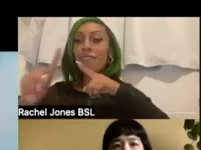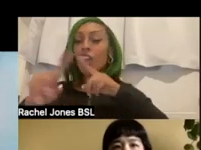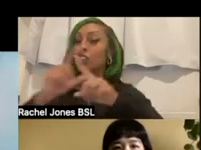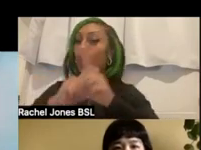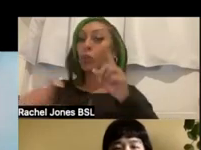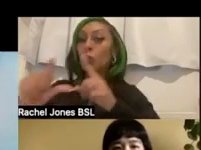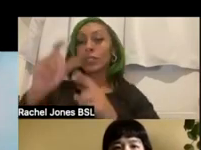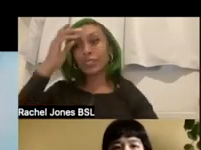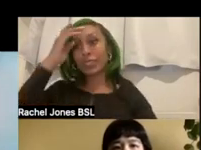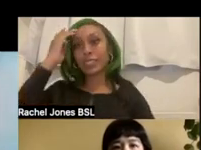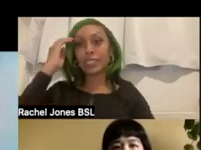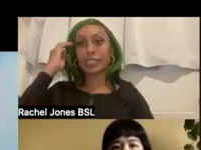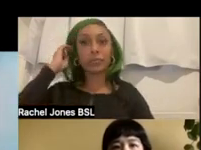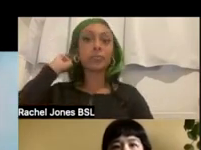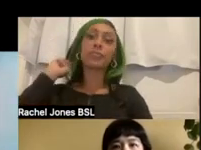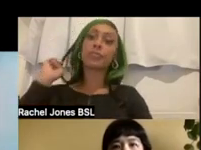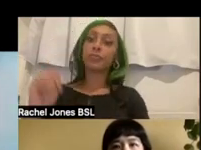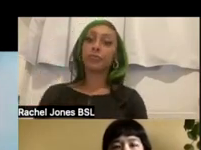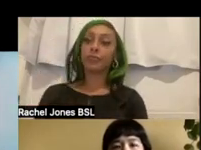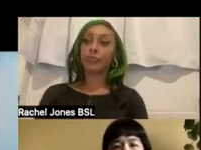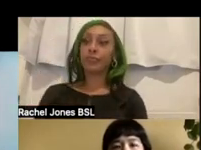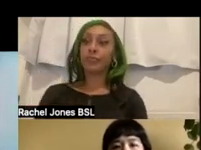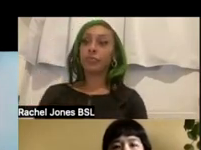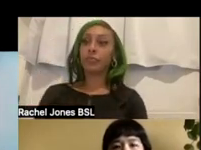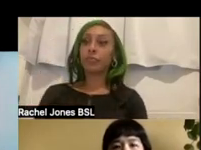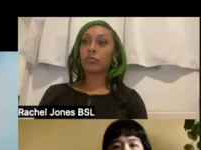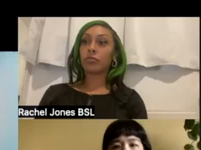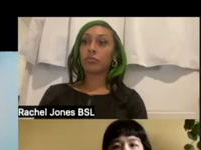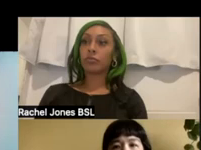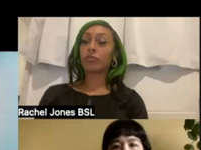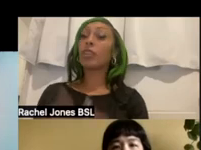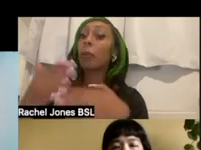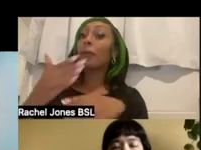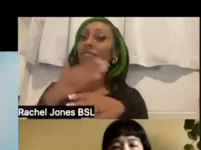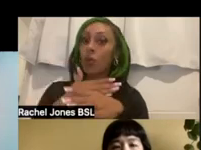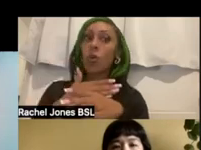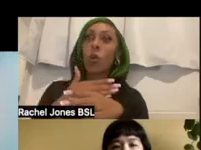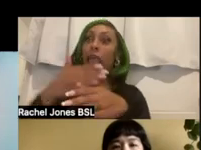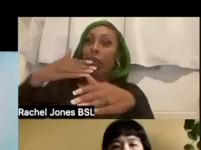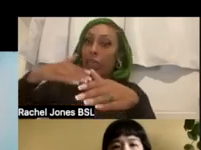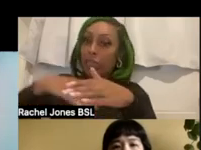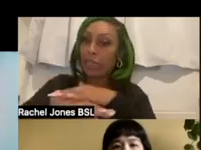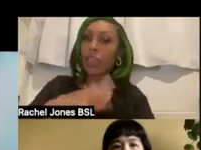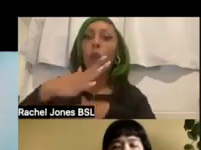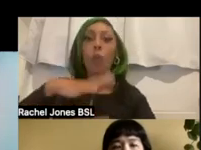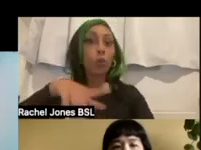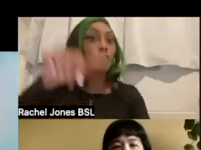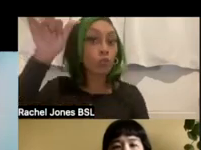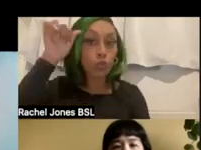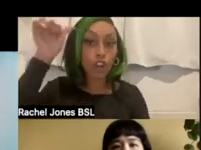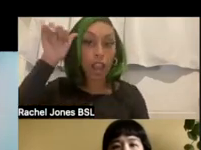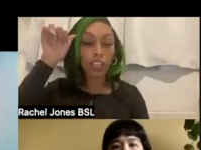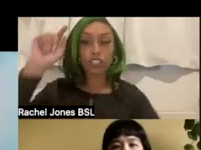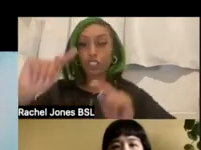delving in, I want to acknowledge the challenges that this research presents.